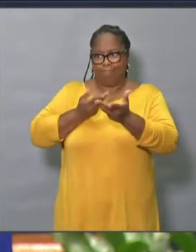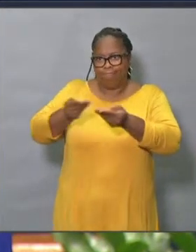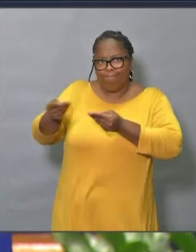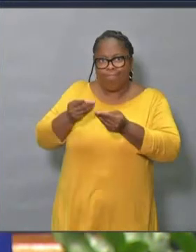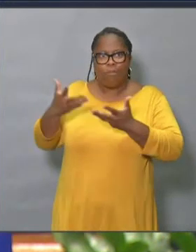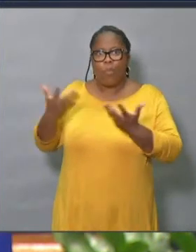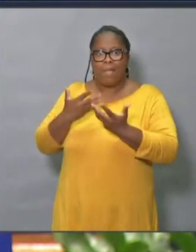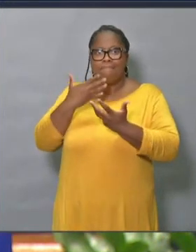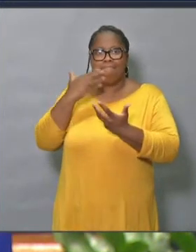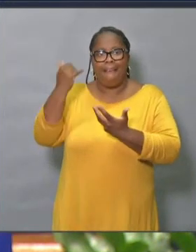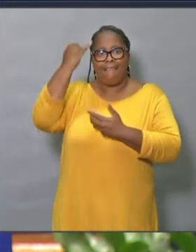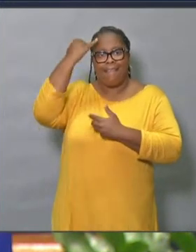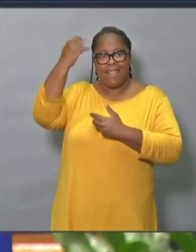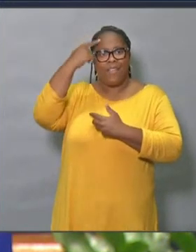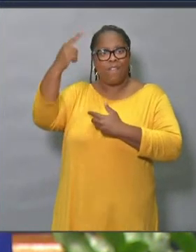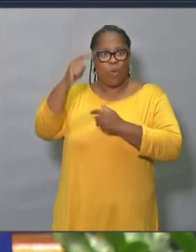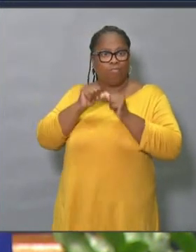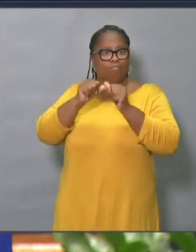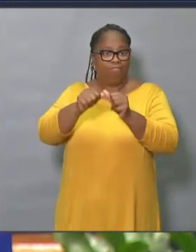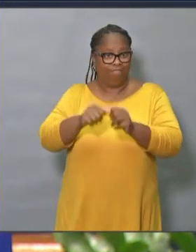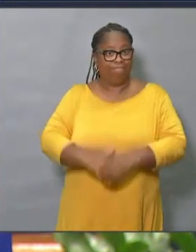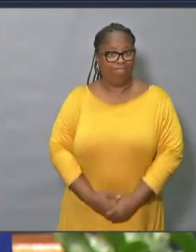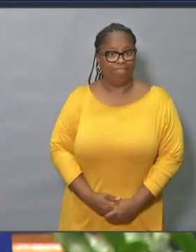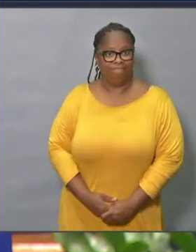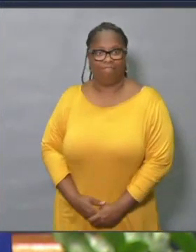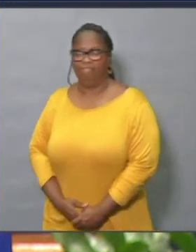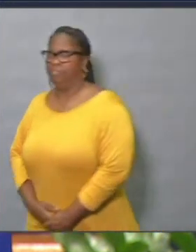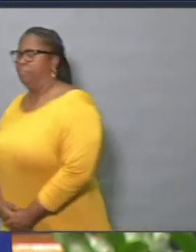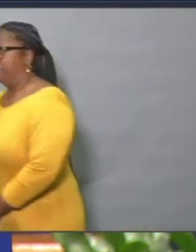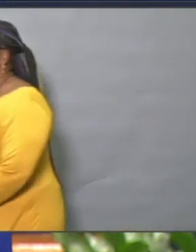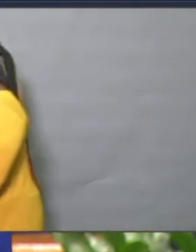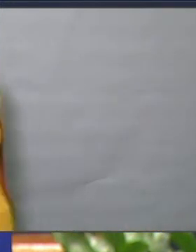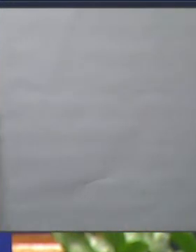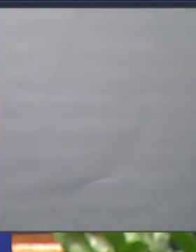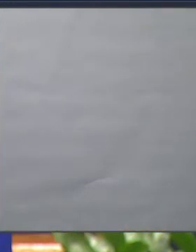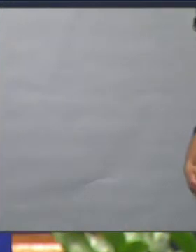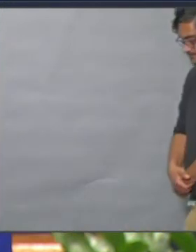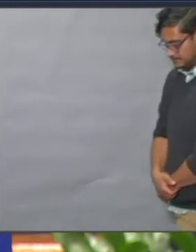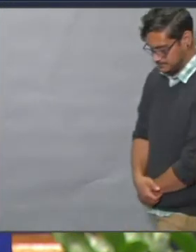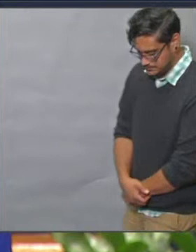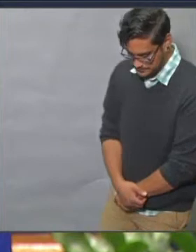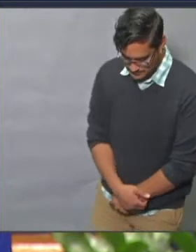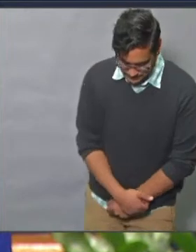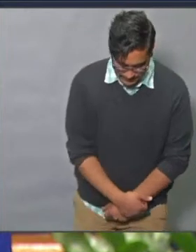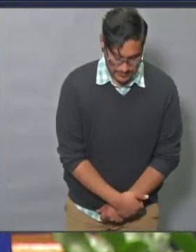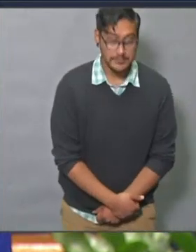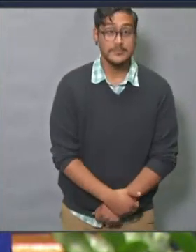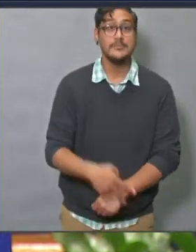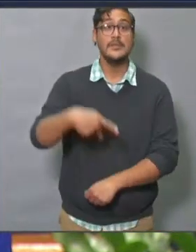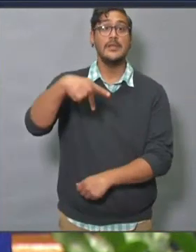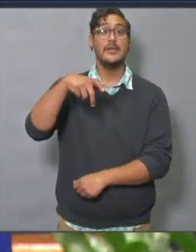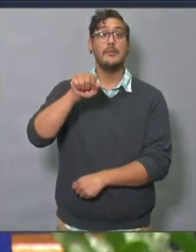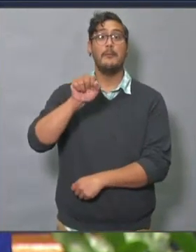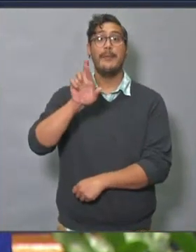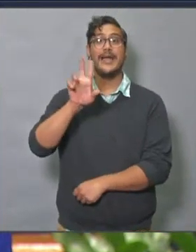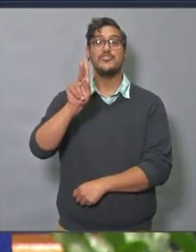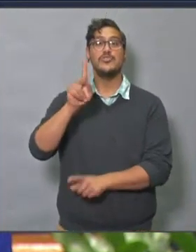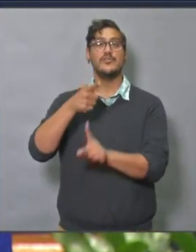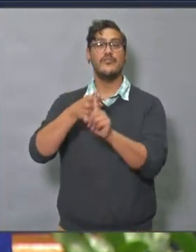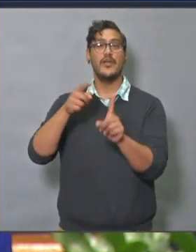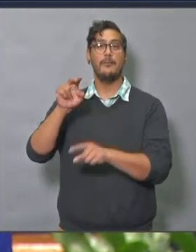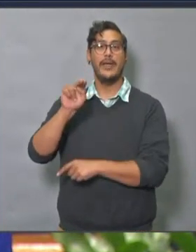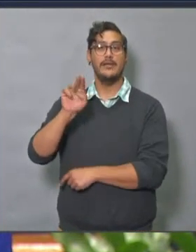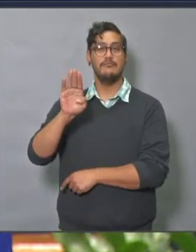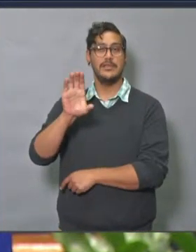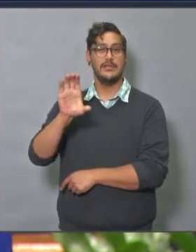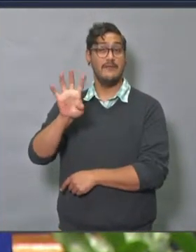best practices. So thank you. We'll take the next question. And next we turn to the line of Patrick Healy with NBC4. Please